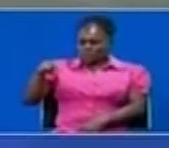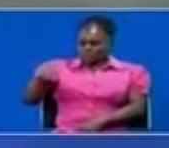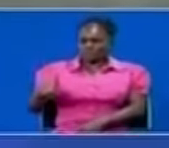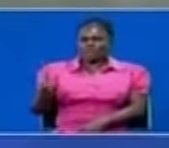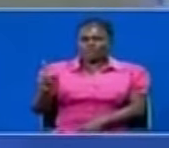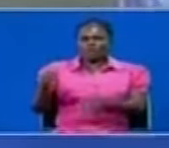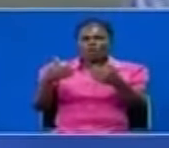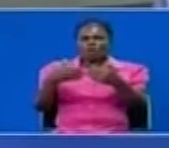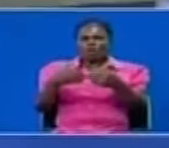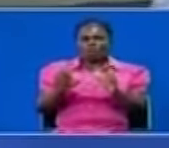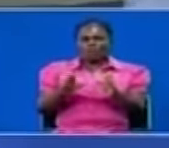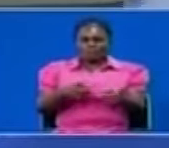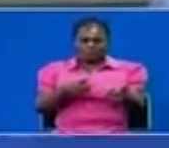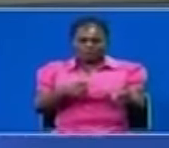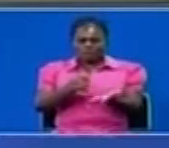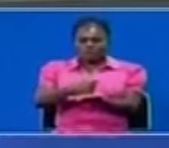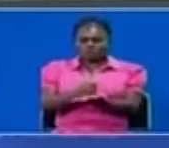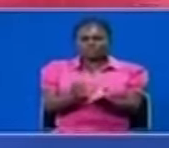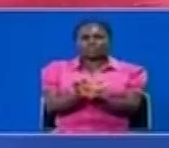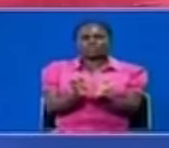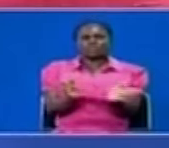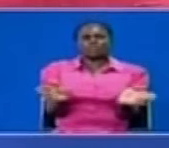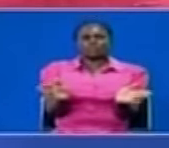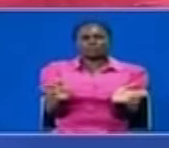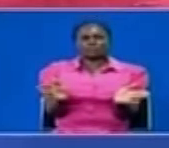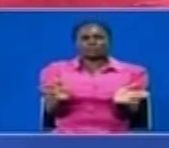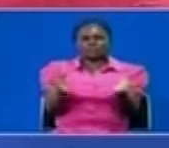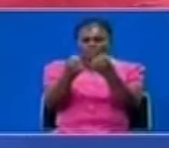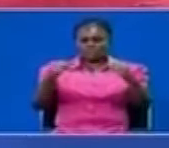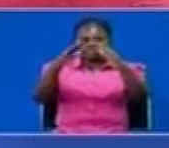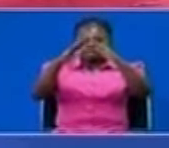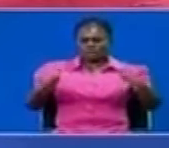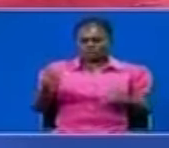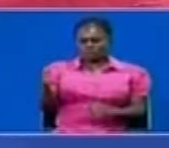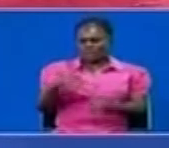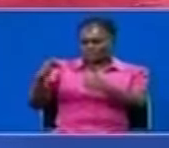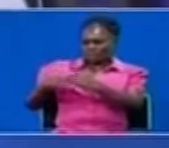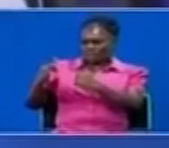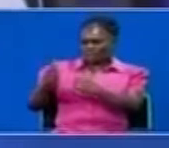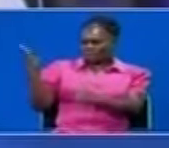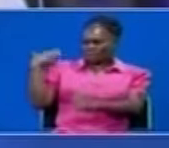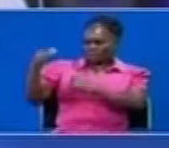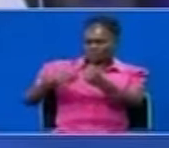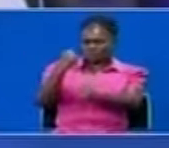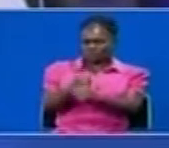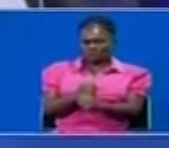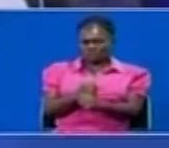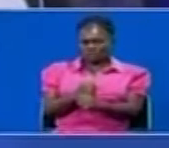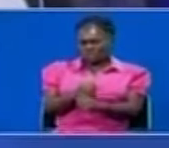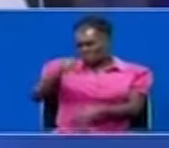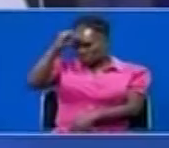to openly criticize the Auditor General during a State House summit in October last year.